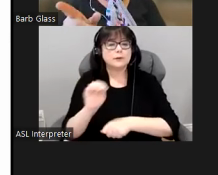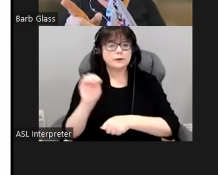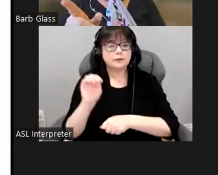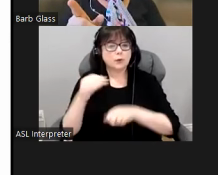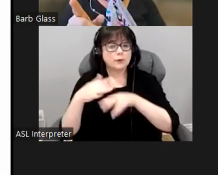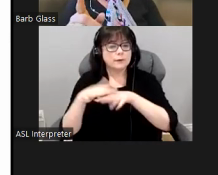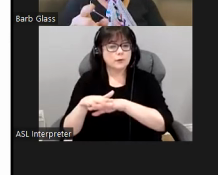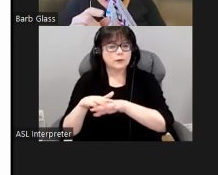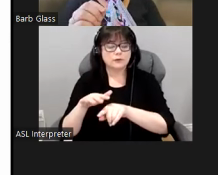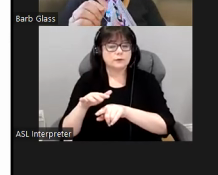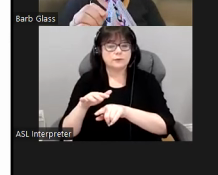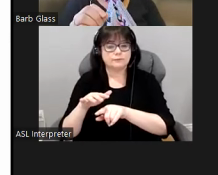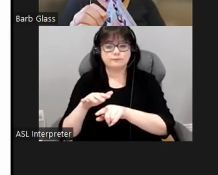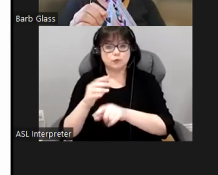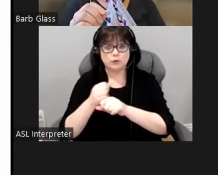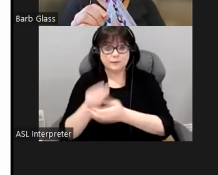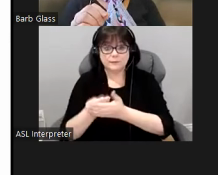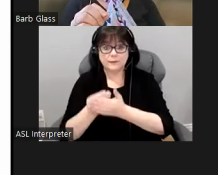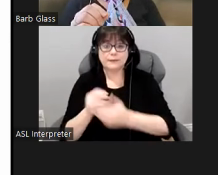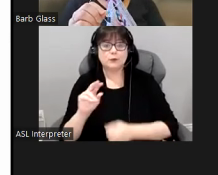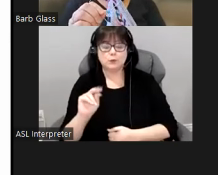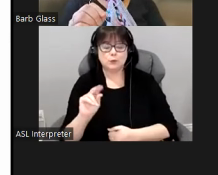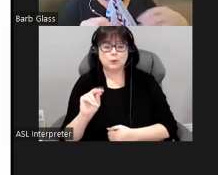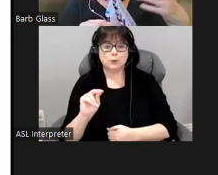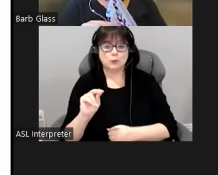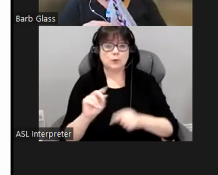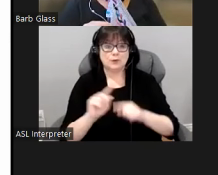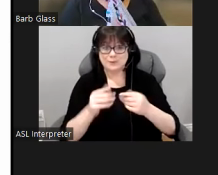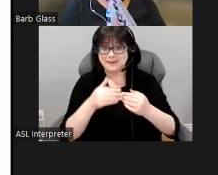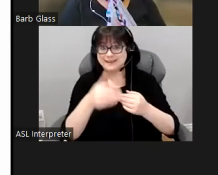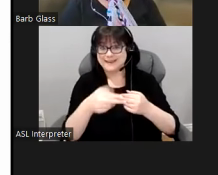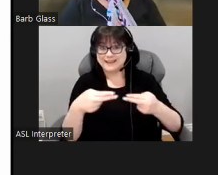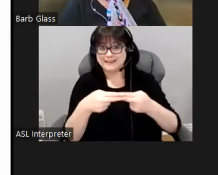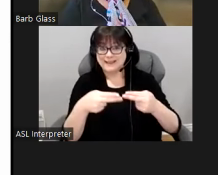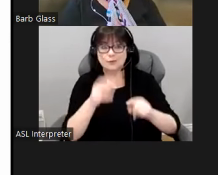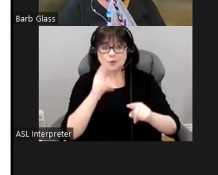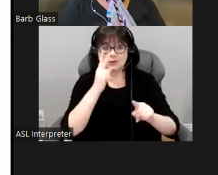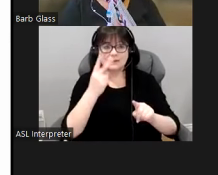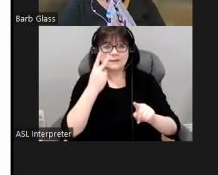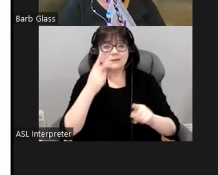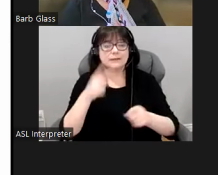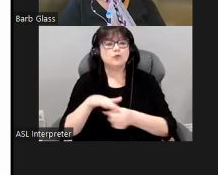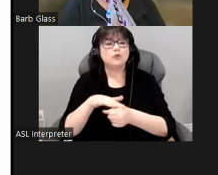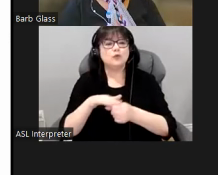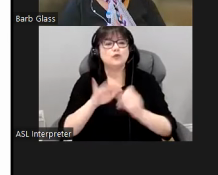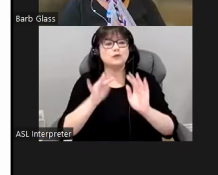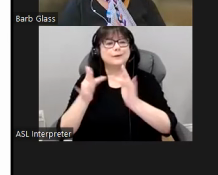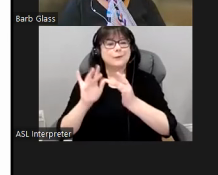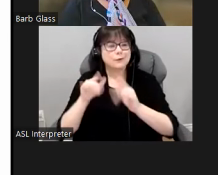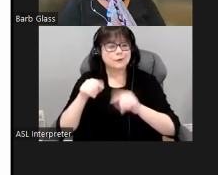But as you'll see in the next slide, it did get funded for work through the regional networks.